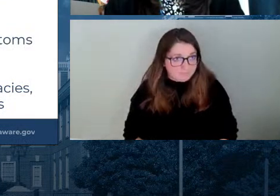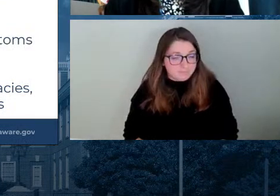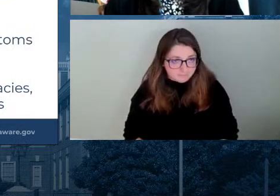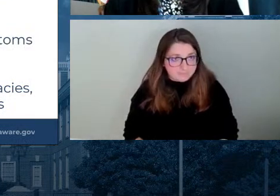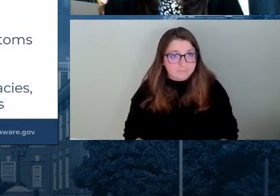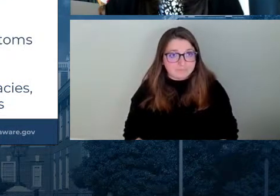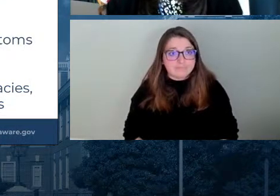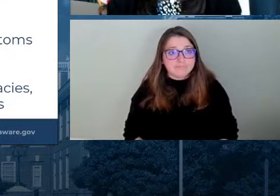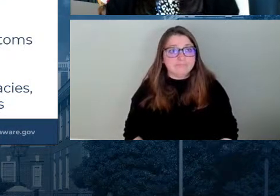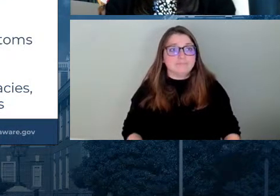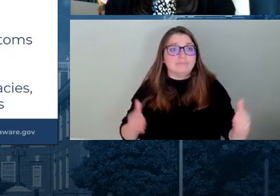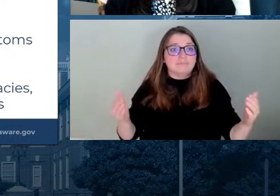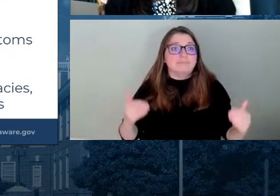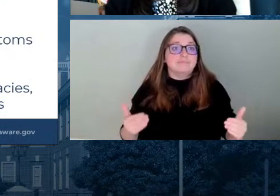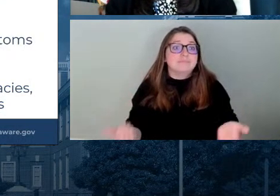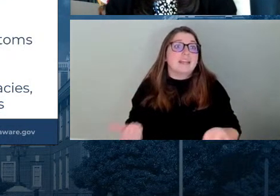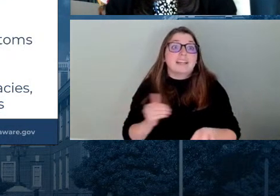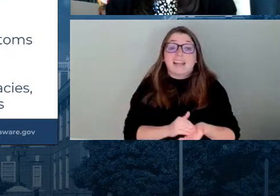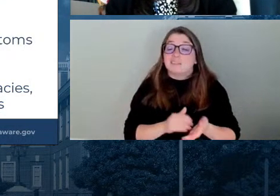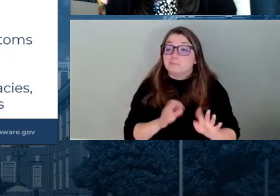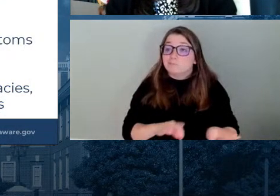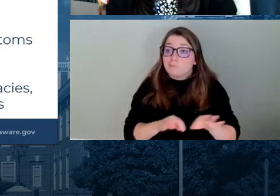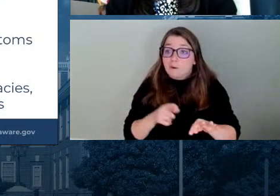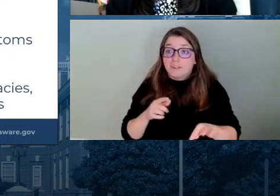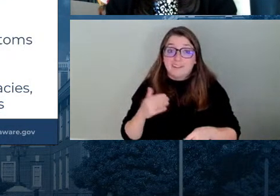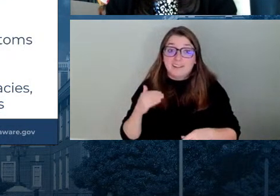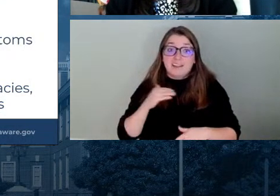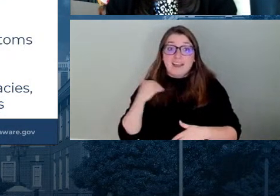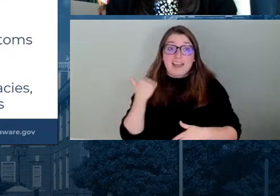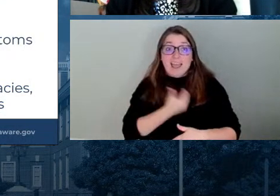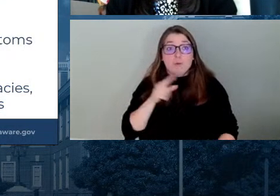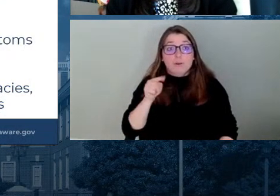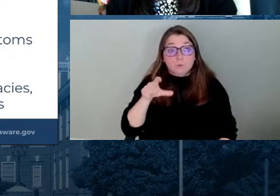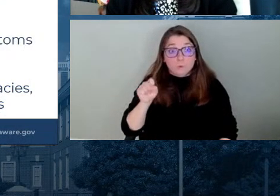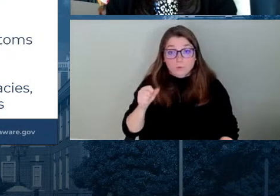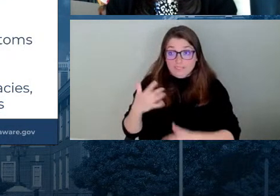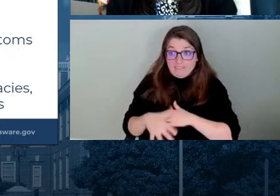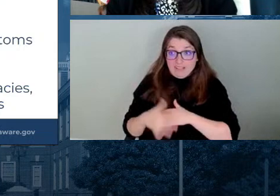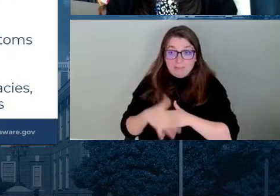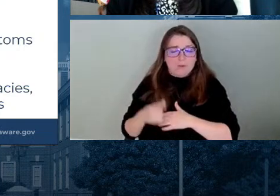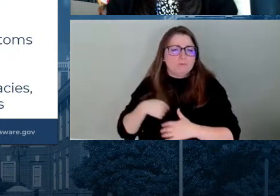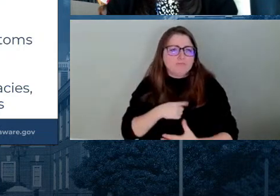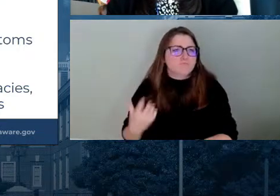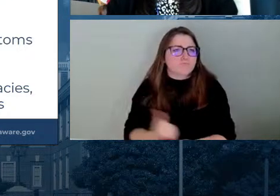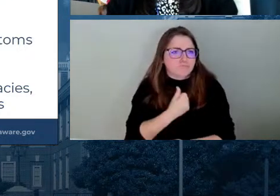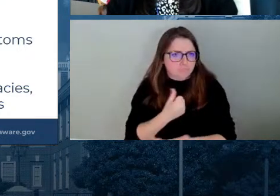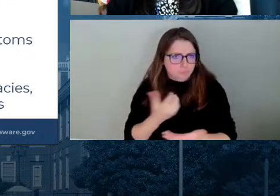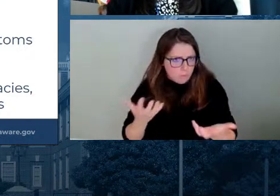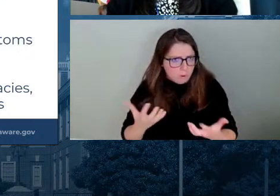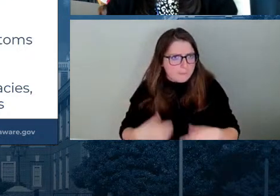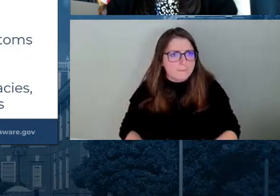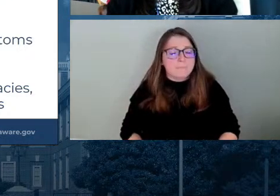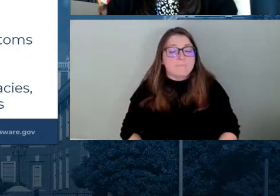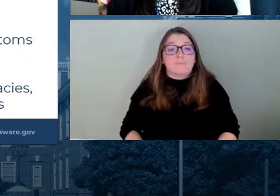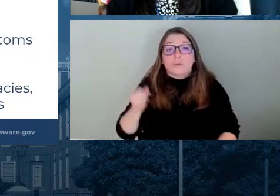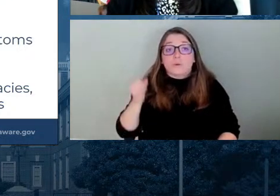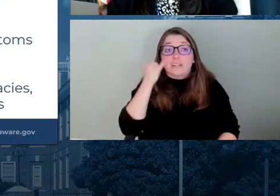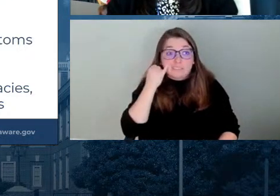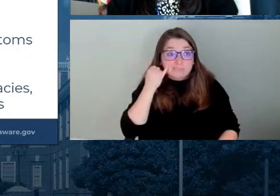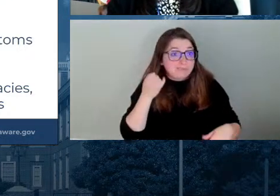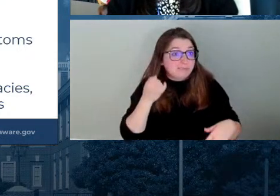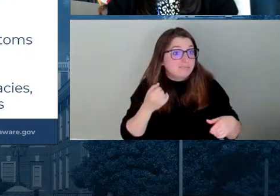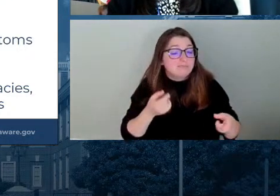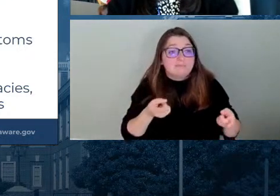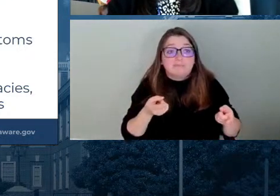the tools that we have available to us. As the governor said, every case of flu that we can either prevent or make less